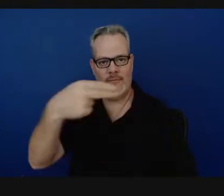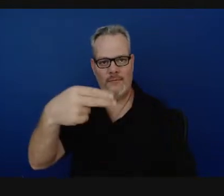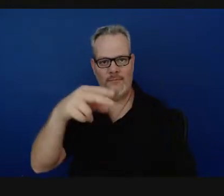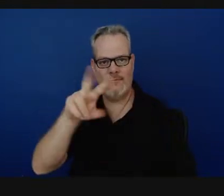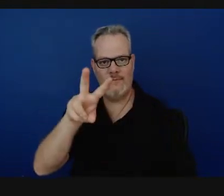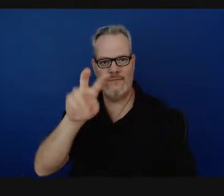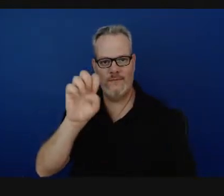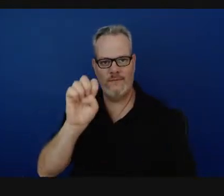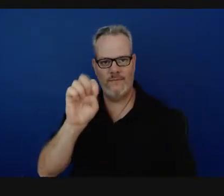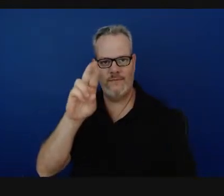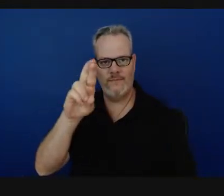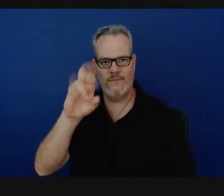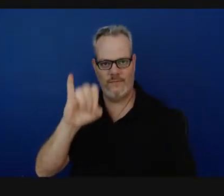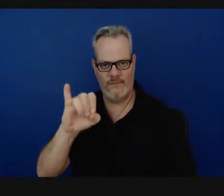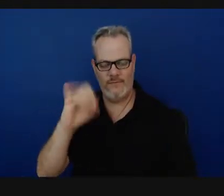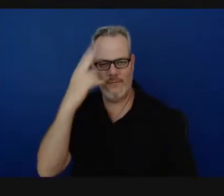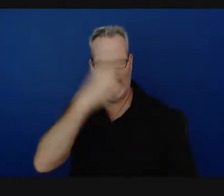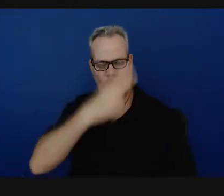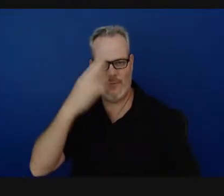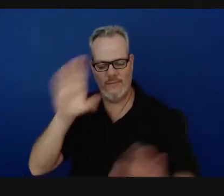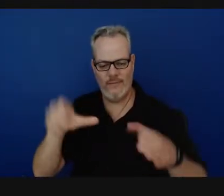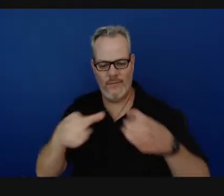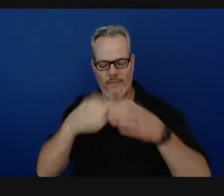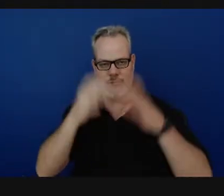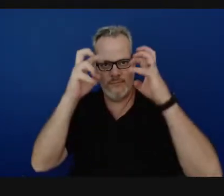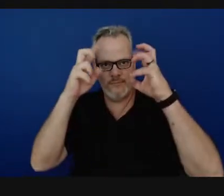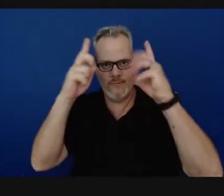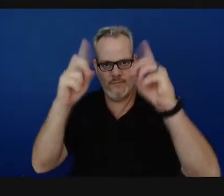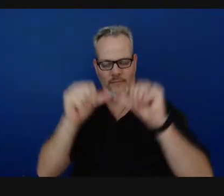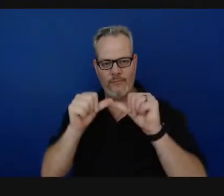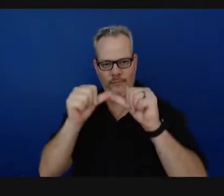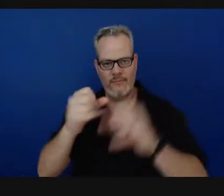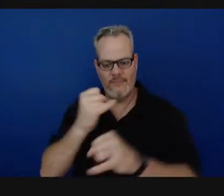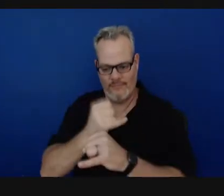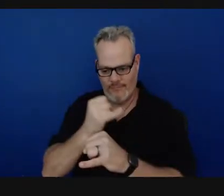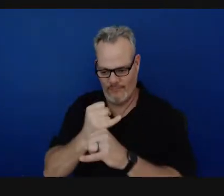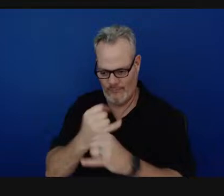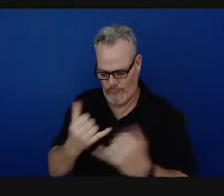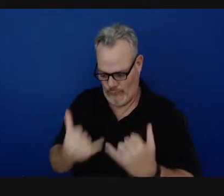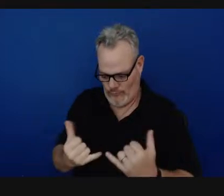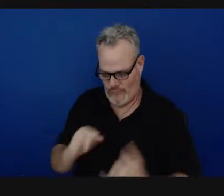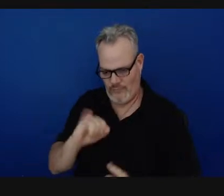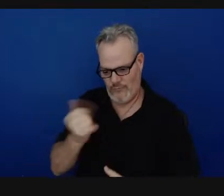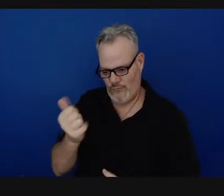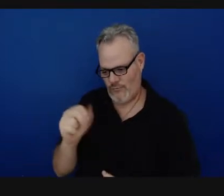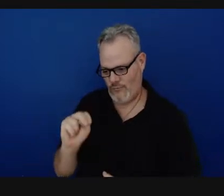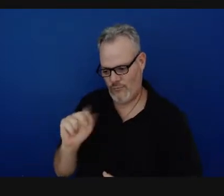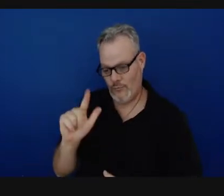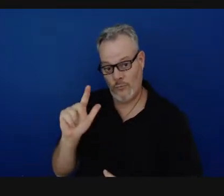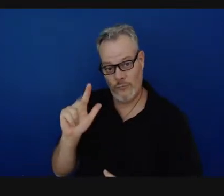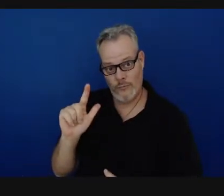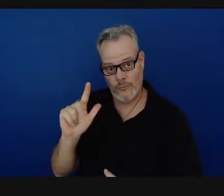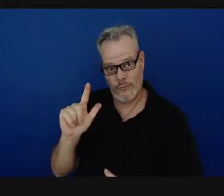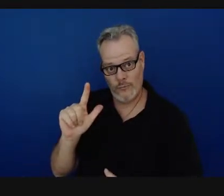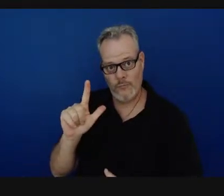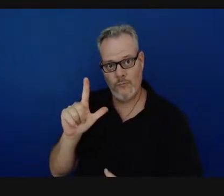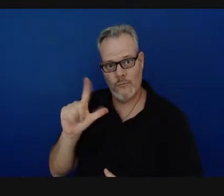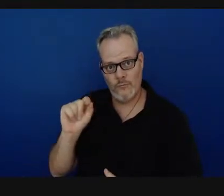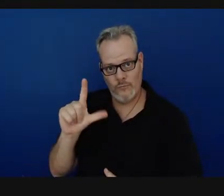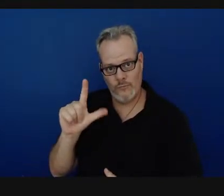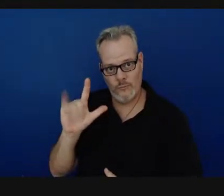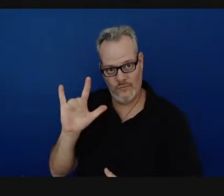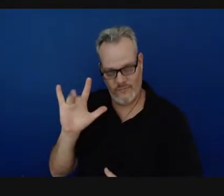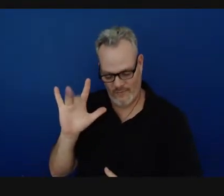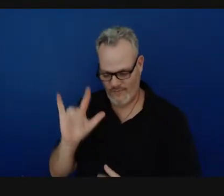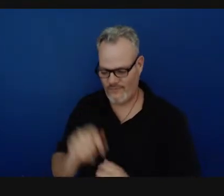Resilience Institute. Today's Thursday, January 23rd, 2025. Kīlauea erupted,